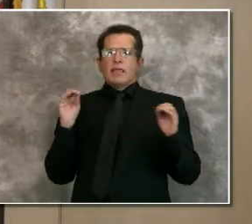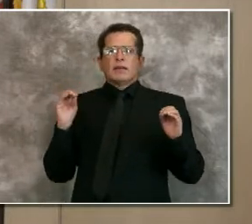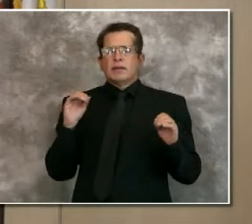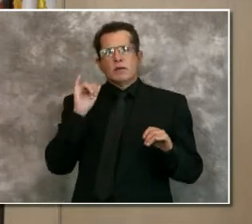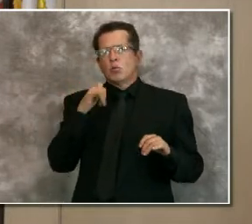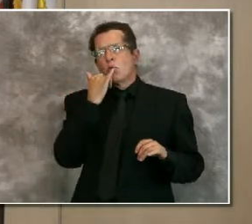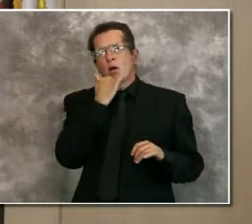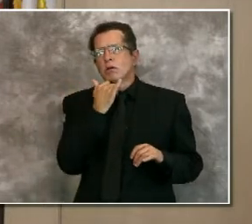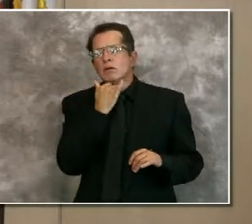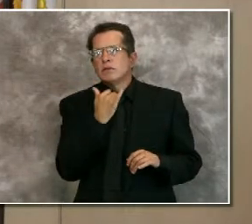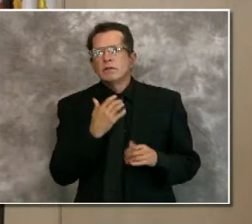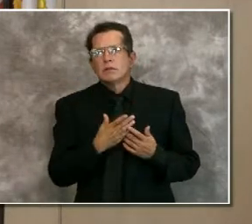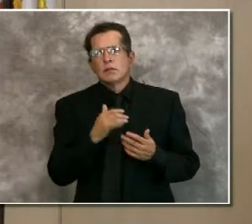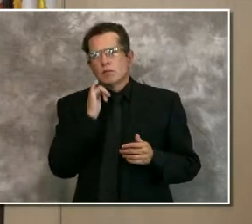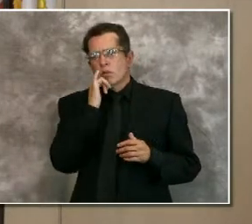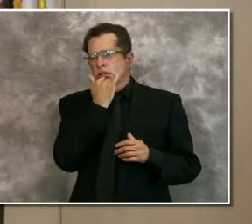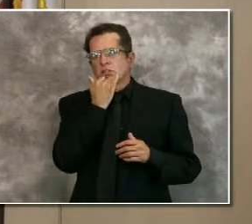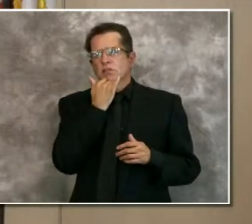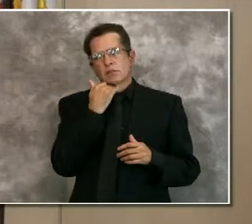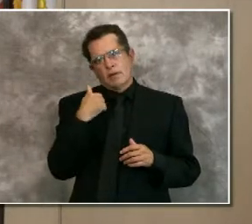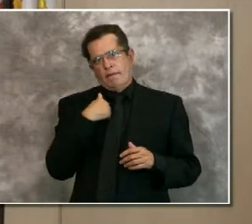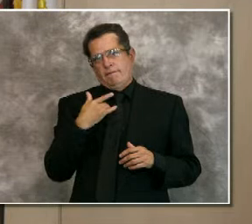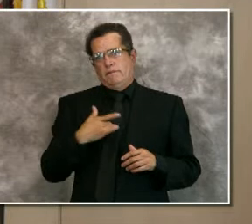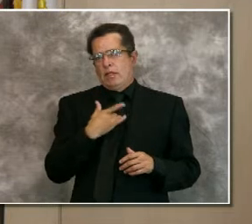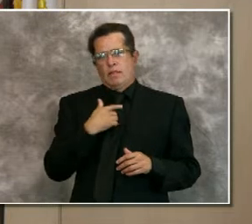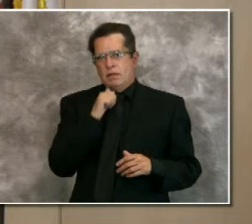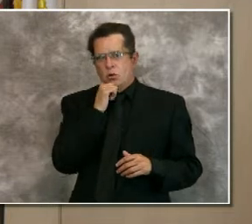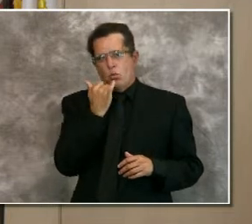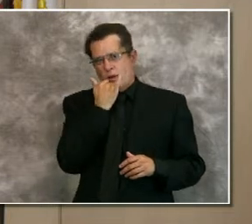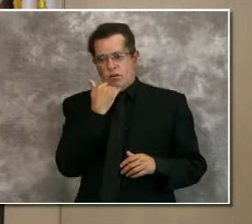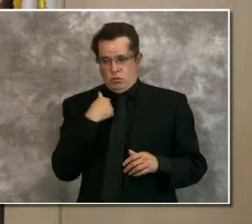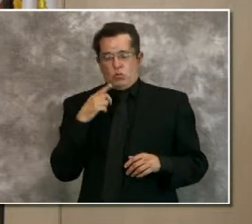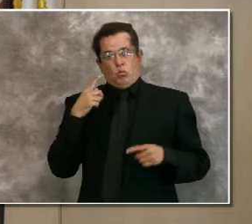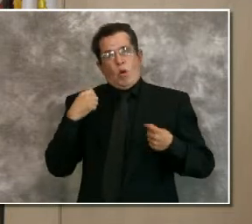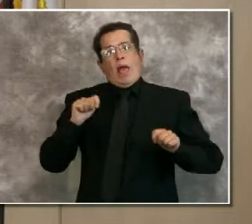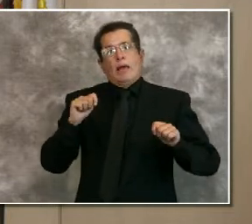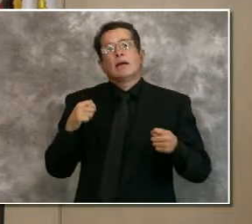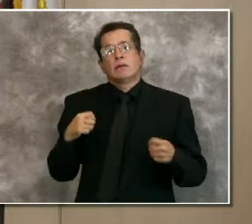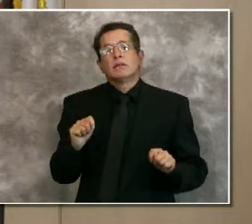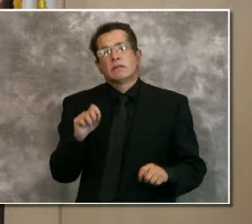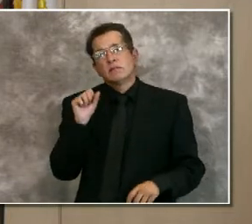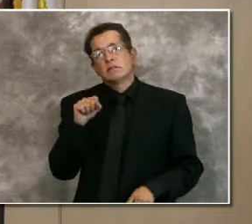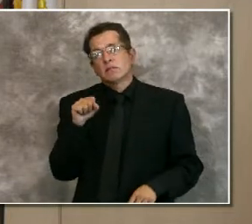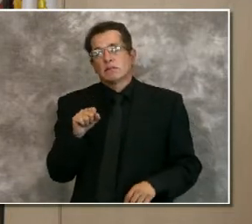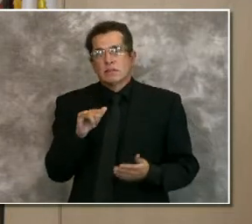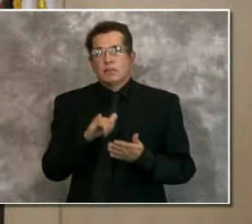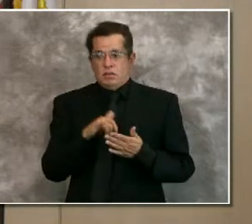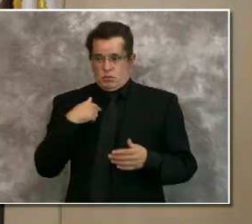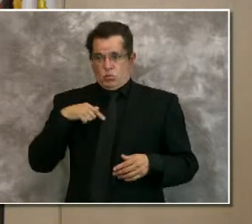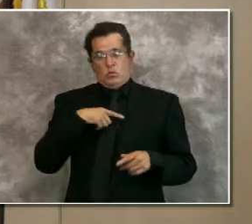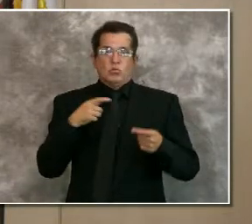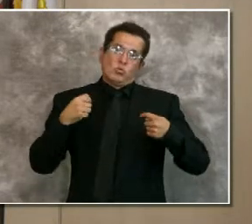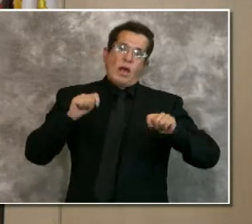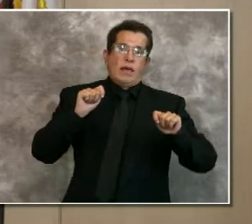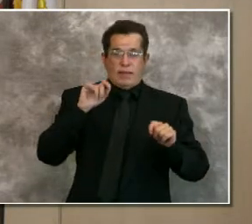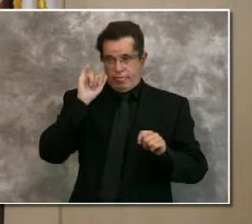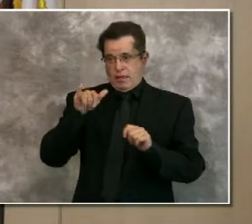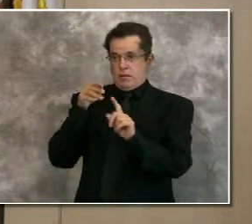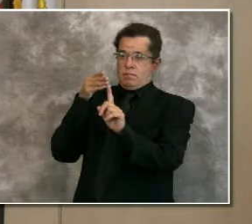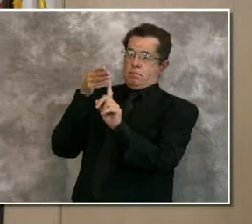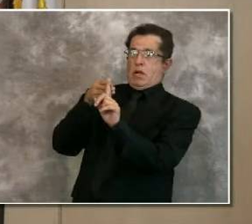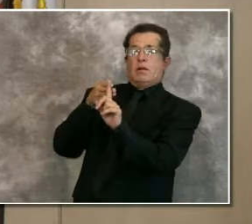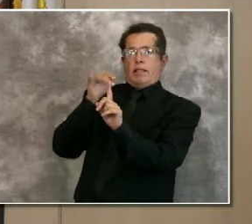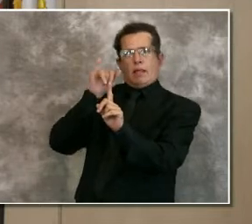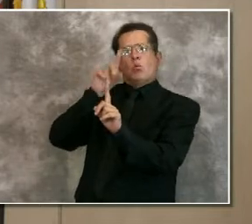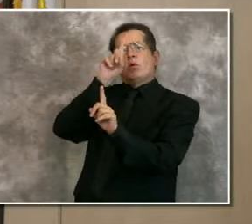huge misjustice, I feel, and an incorrect statement. So that has been the area where we have had, that has